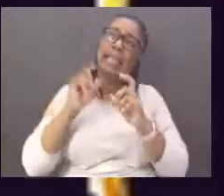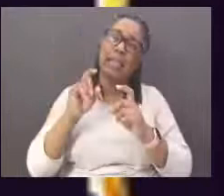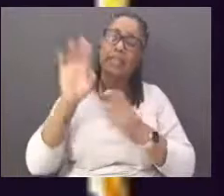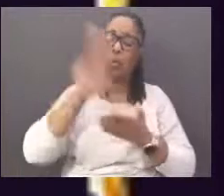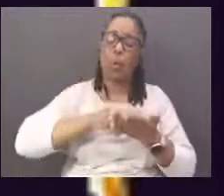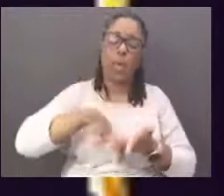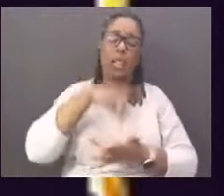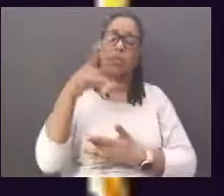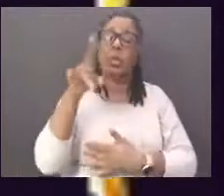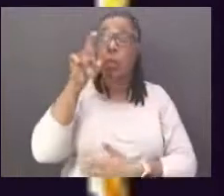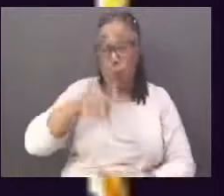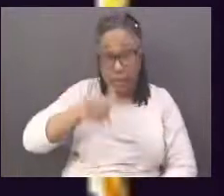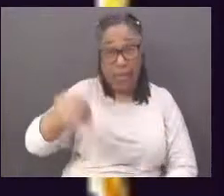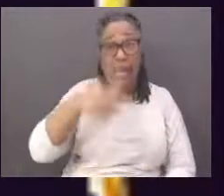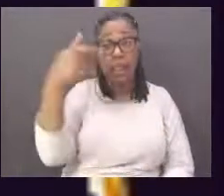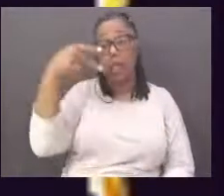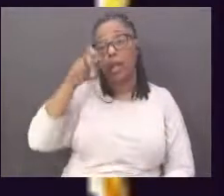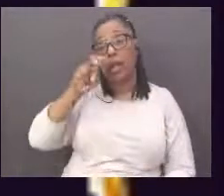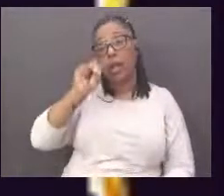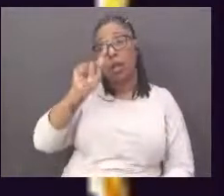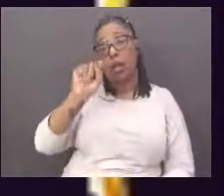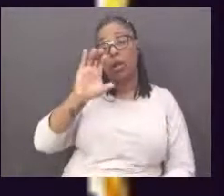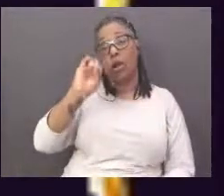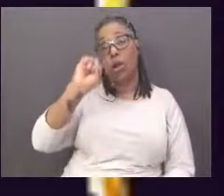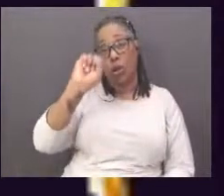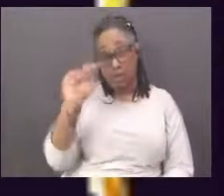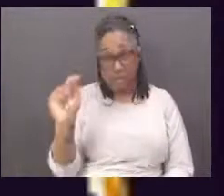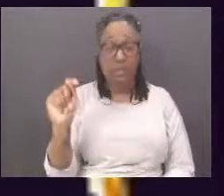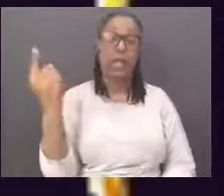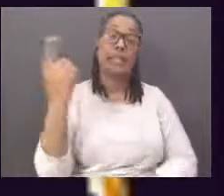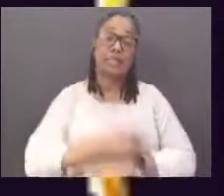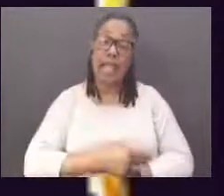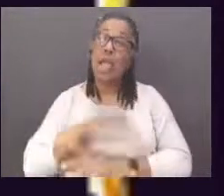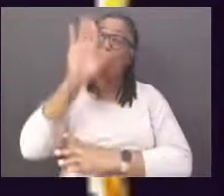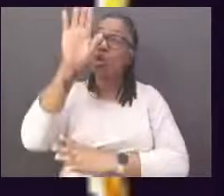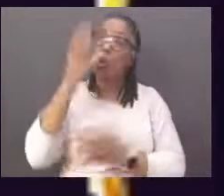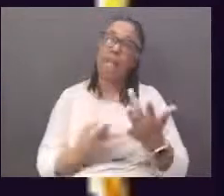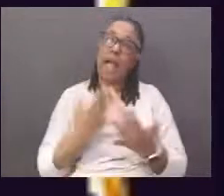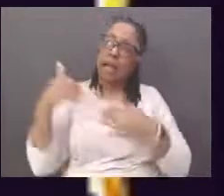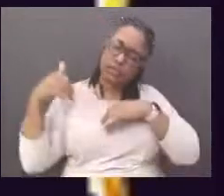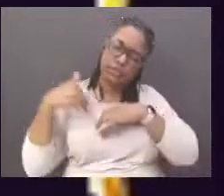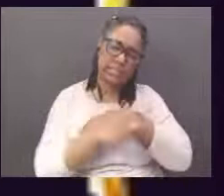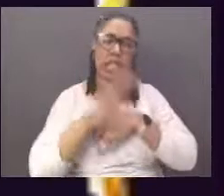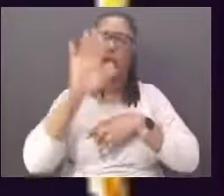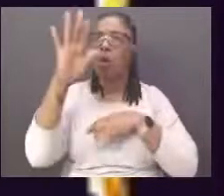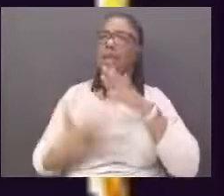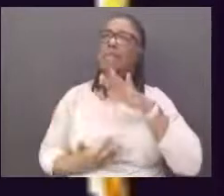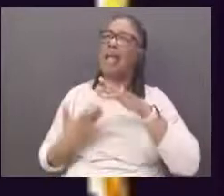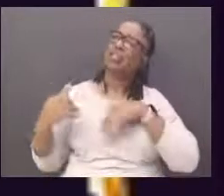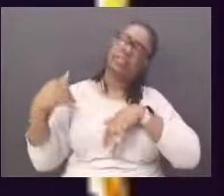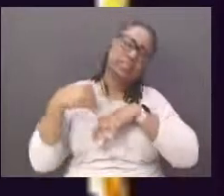another Pentecost, Lord. Send the fire. Send the fire. Send the fire. Come, Holy Spirit,